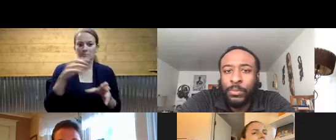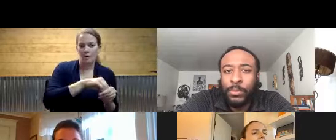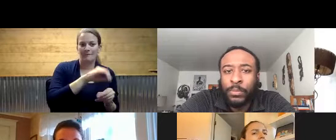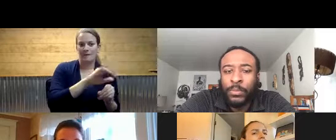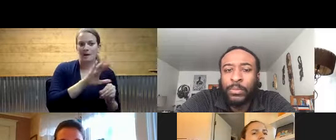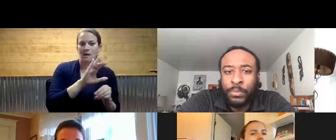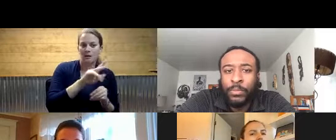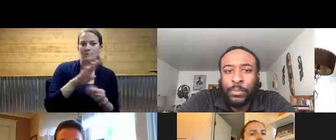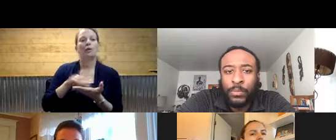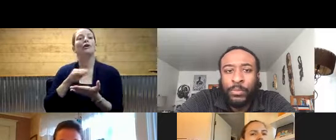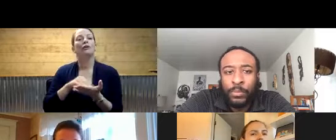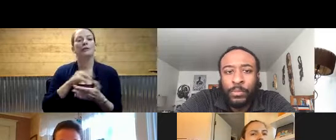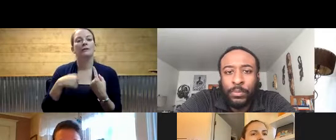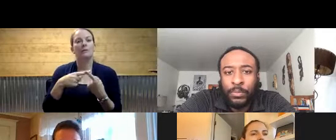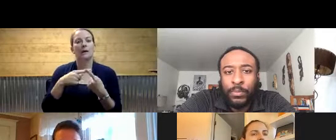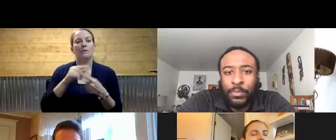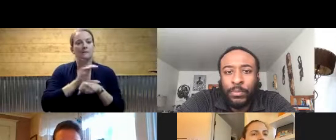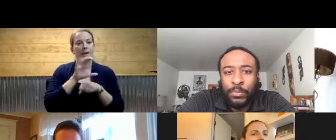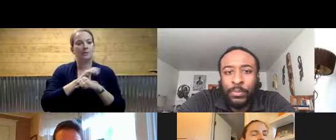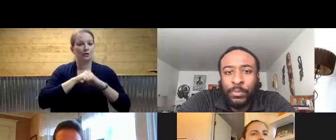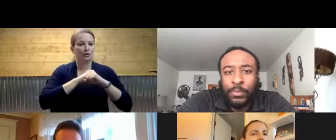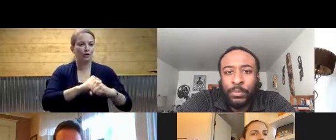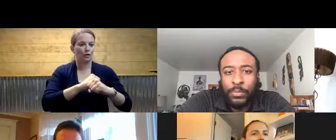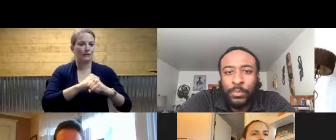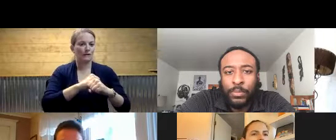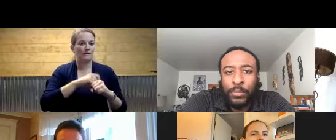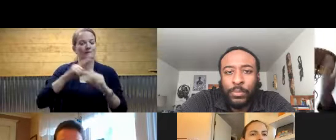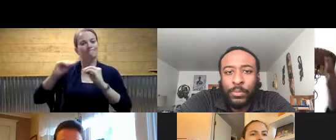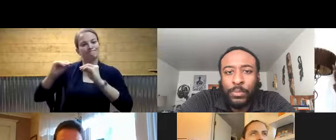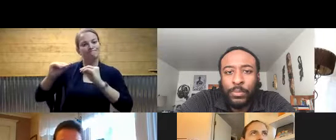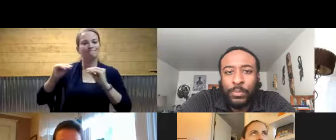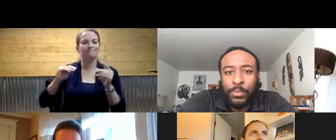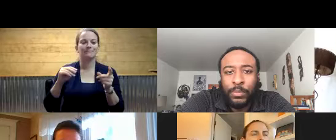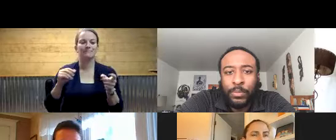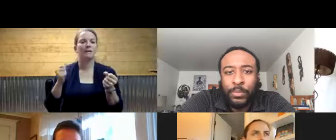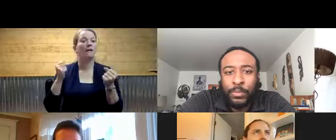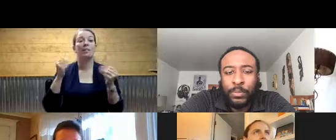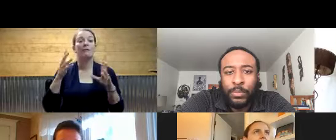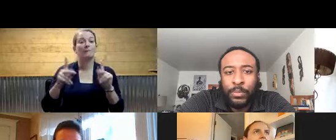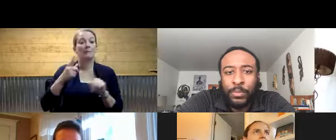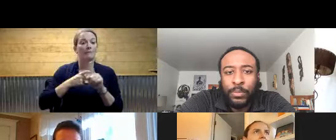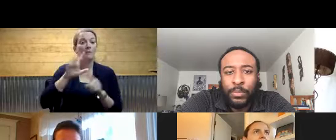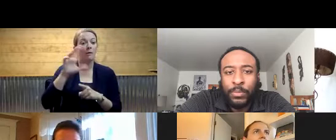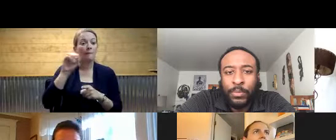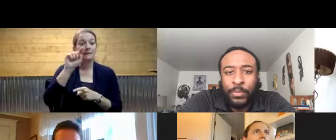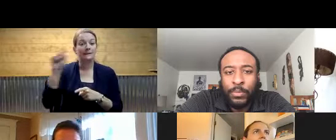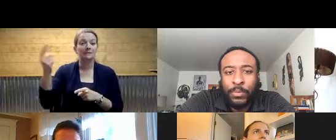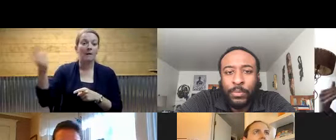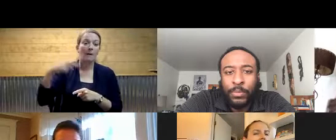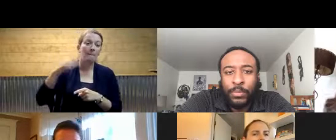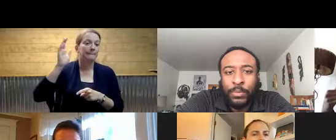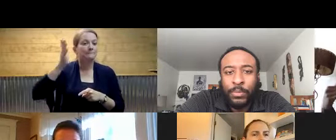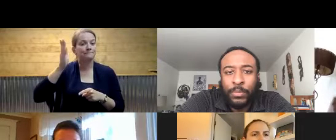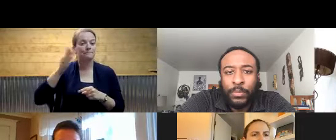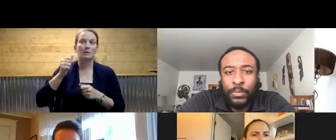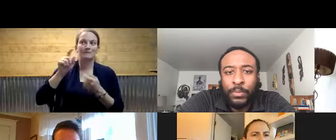about cybersecurity. And it's just that they invite a lot of people from other different companies to come in and give talks and stuff, and you get to